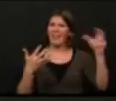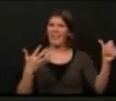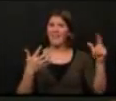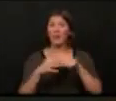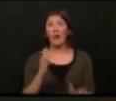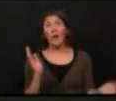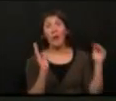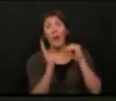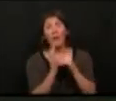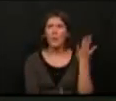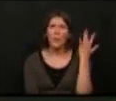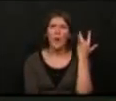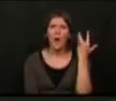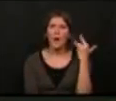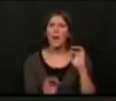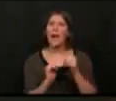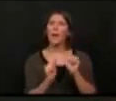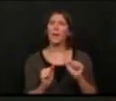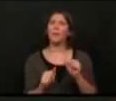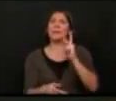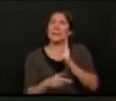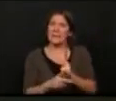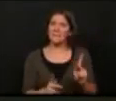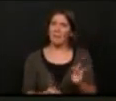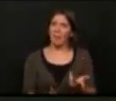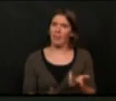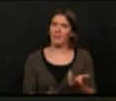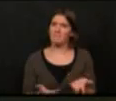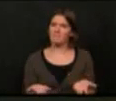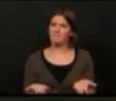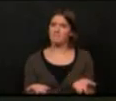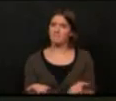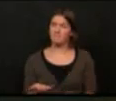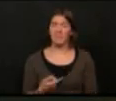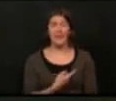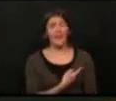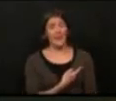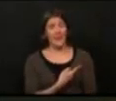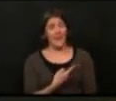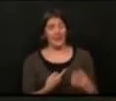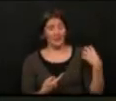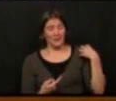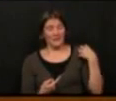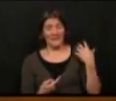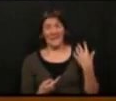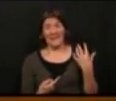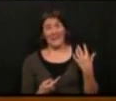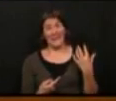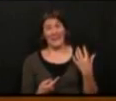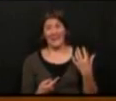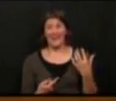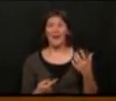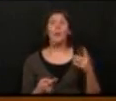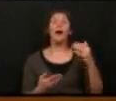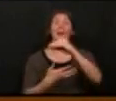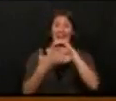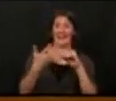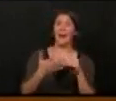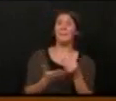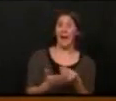again. So just what can we do to keep them stay? At the end of the agenda, we have the budget. We can talk about that.